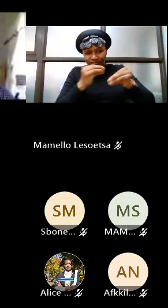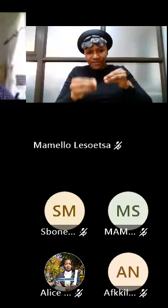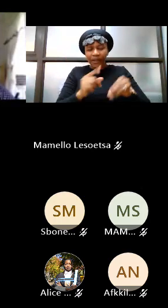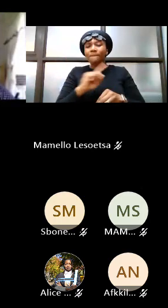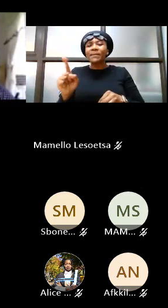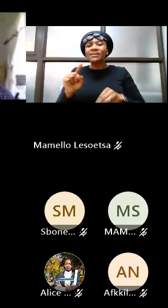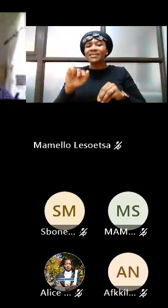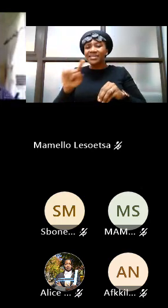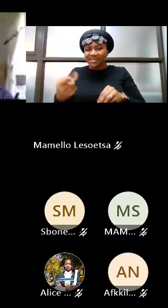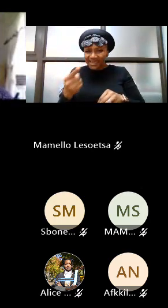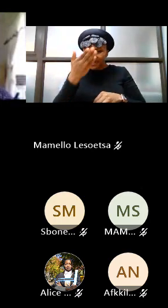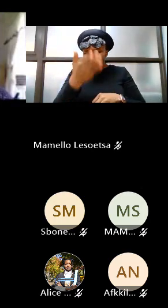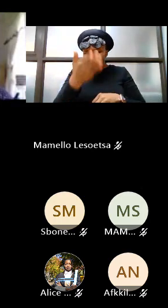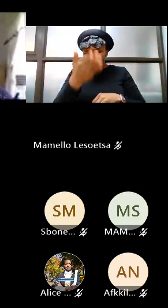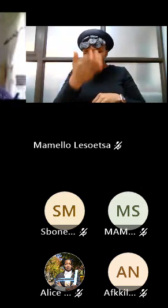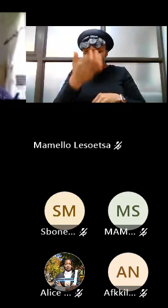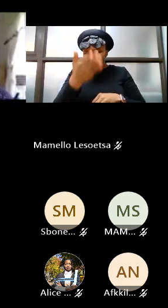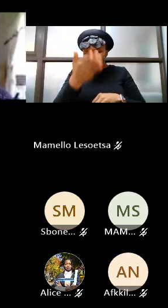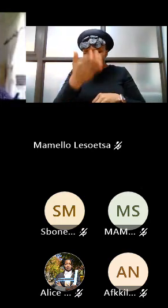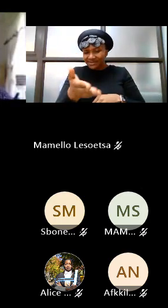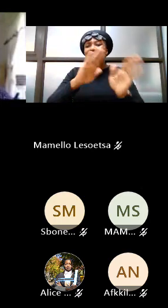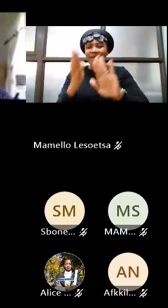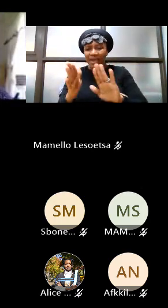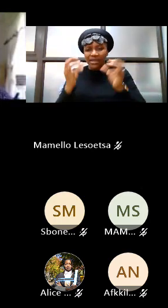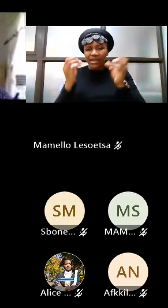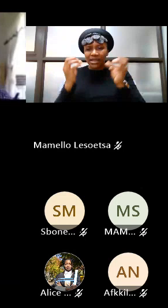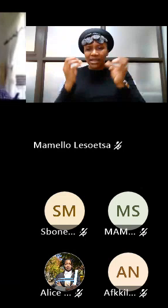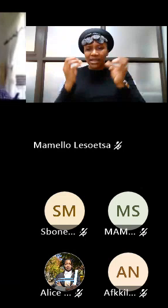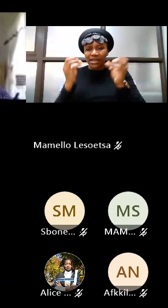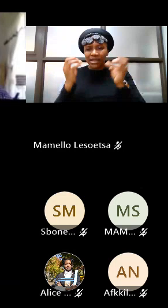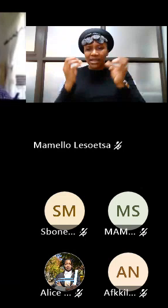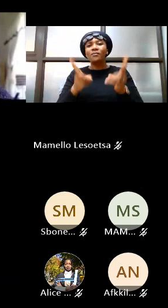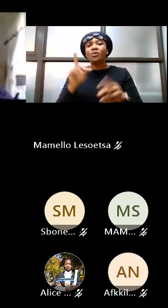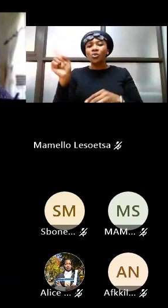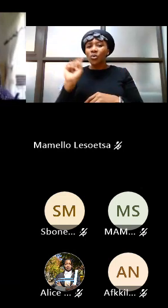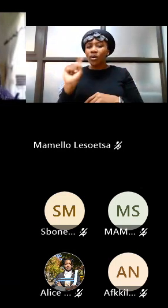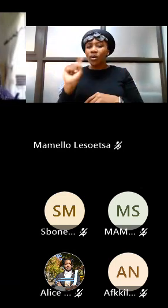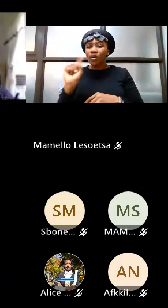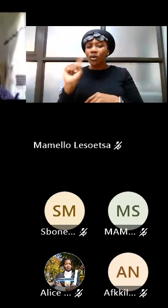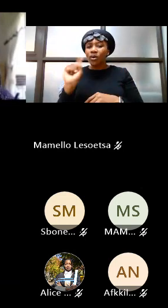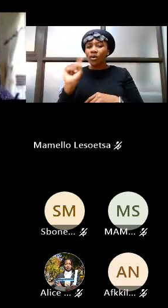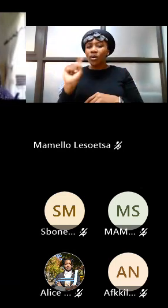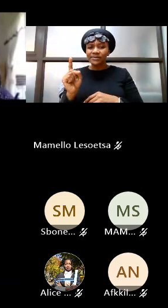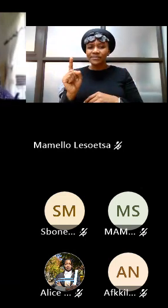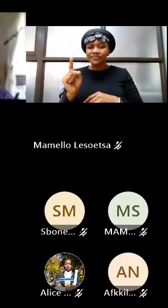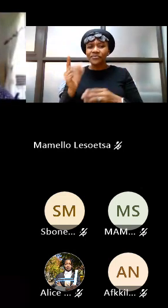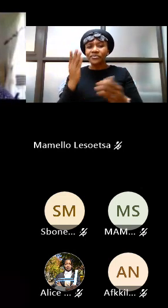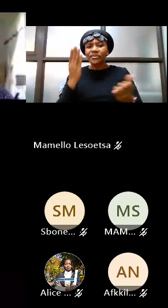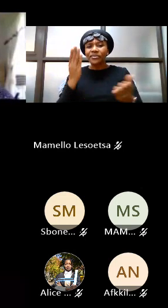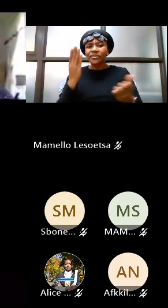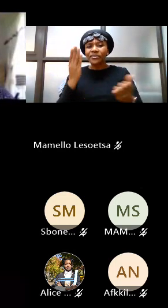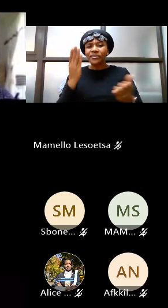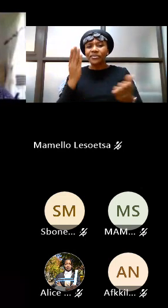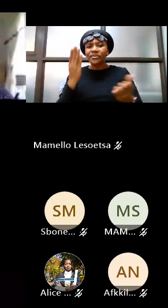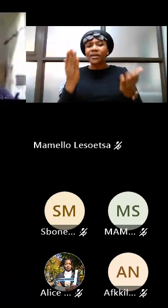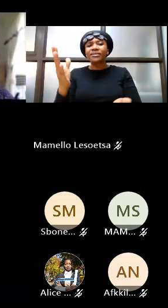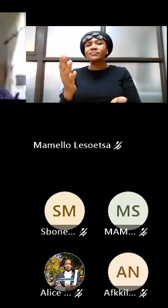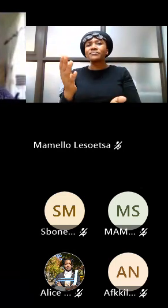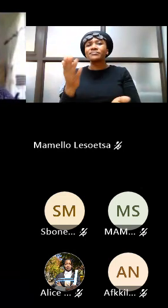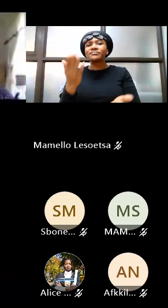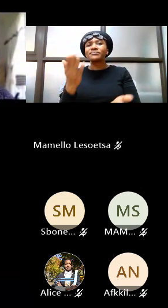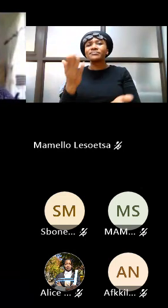could prevent a lot of people from taking on different courses or activities. But when you make something